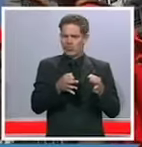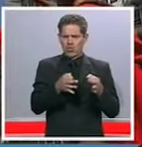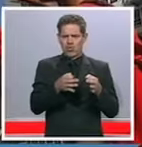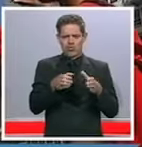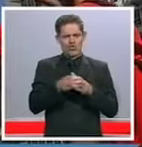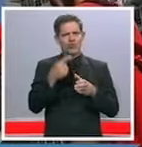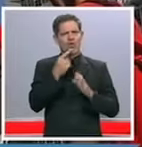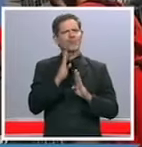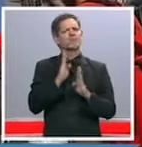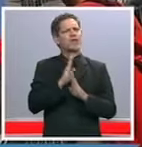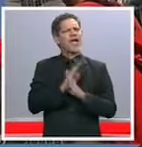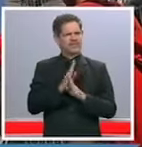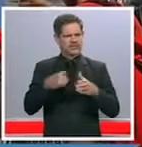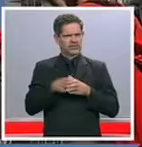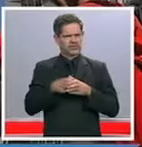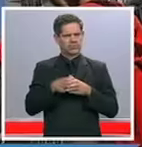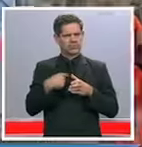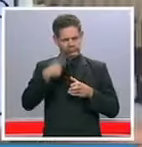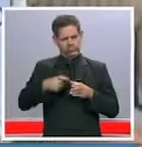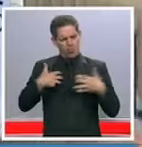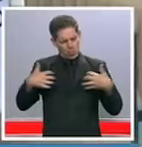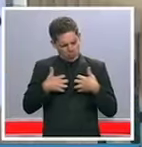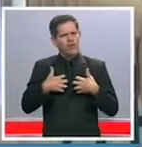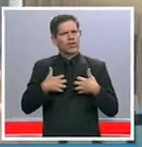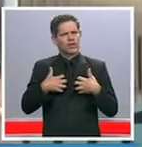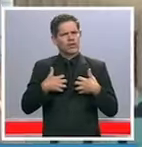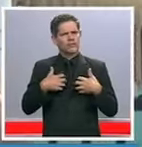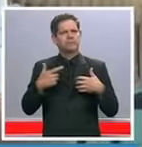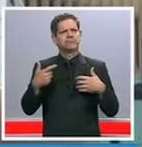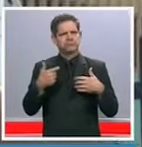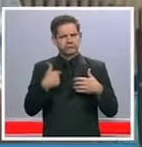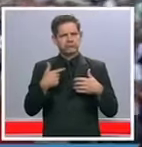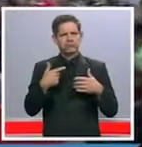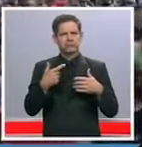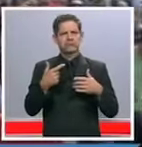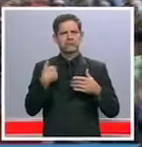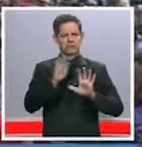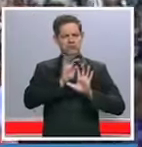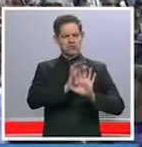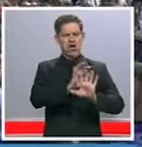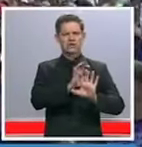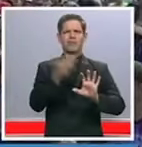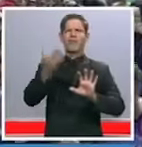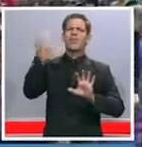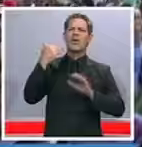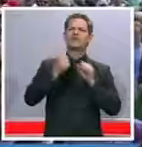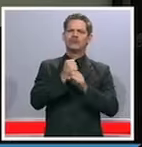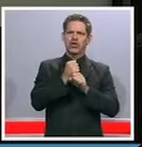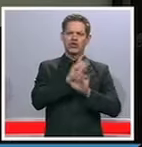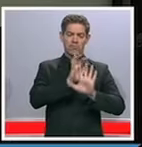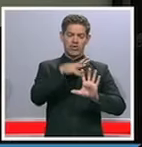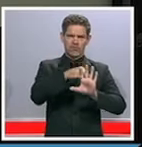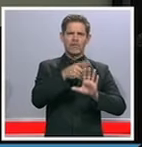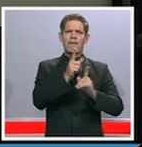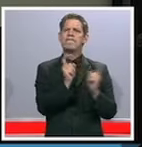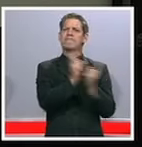themselves a private initiative of concerned citizens who met at the Zuma Must Fall march in Cape Town last year. The